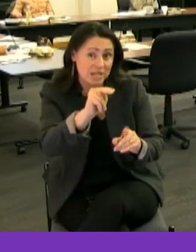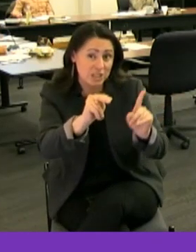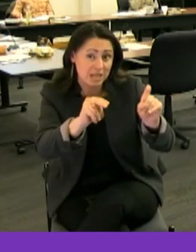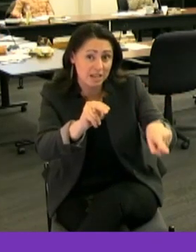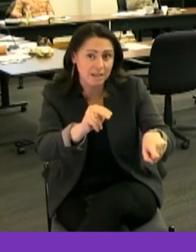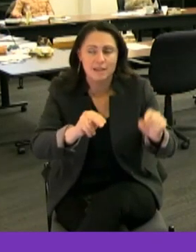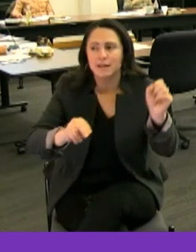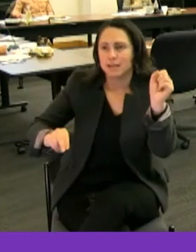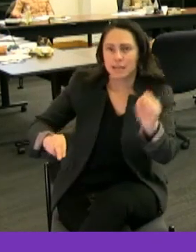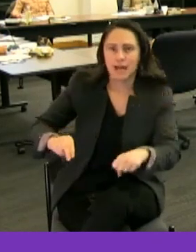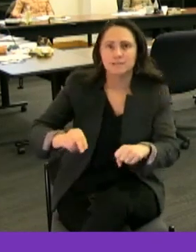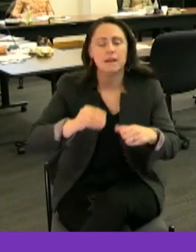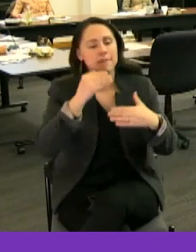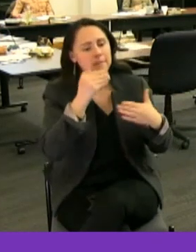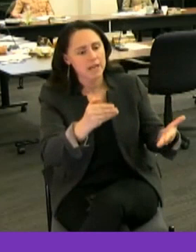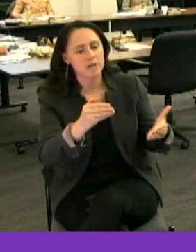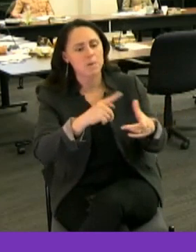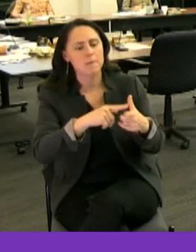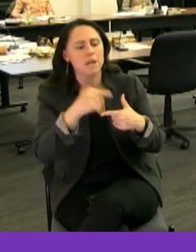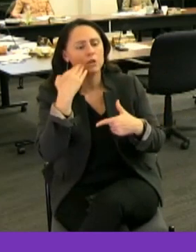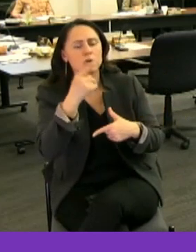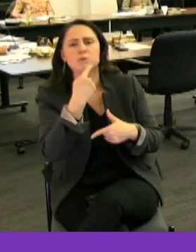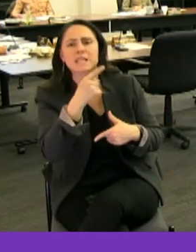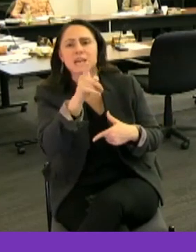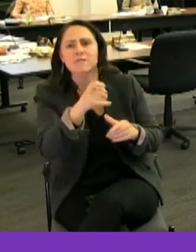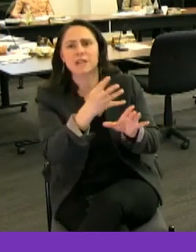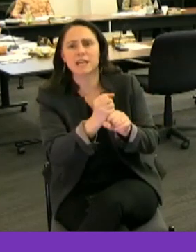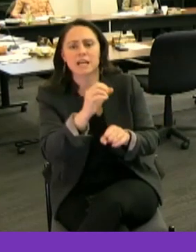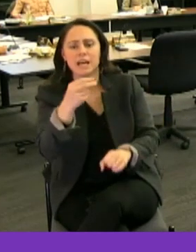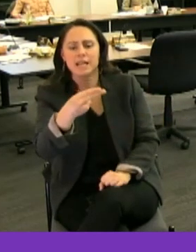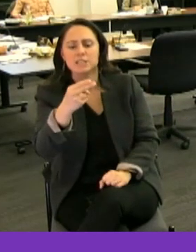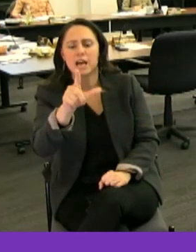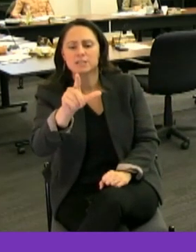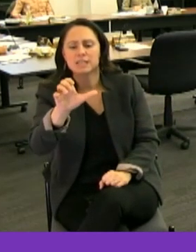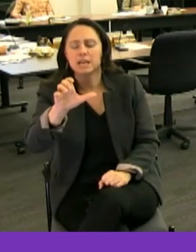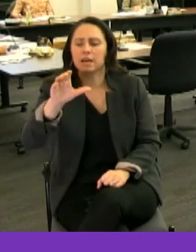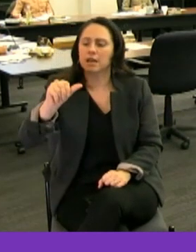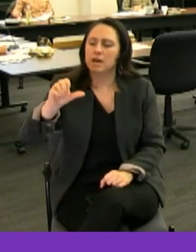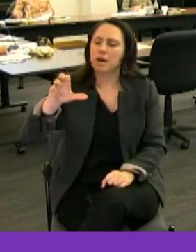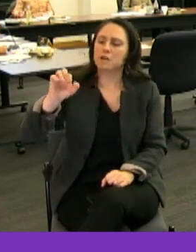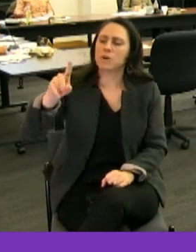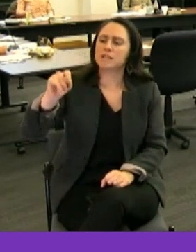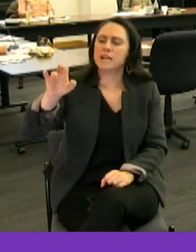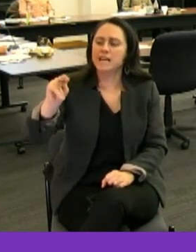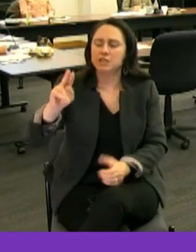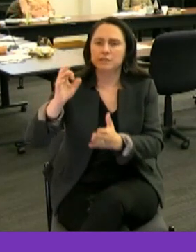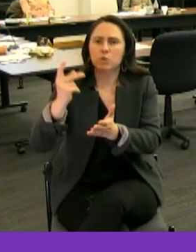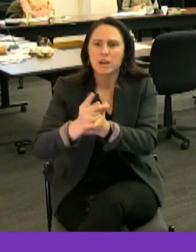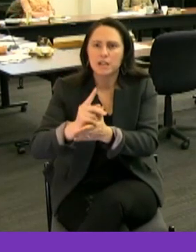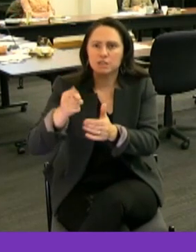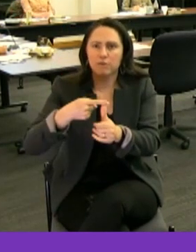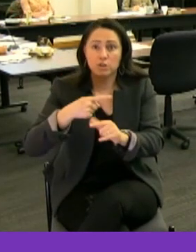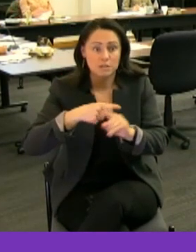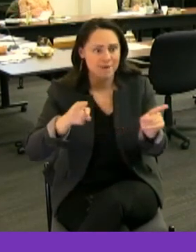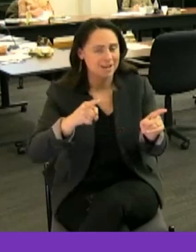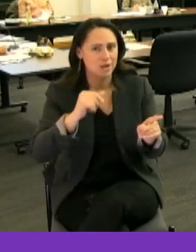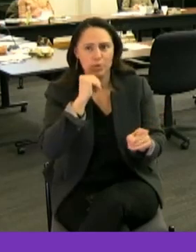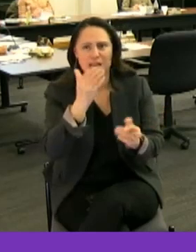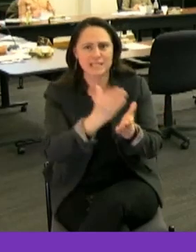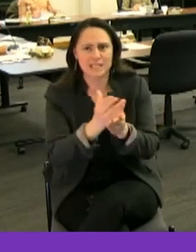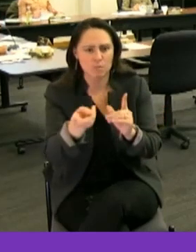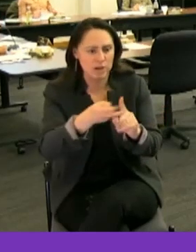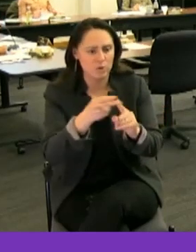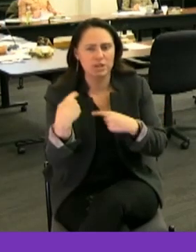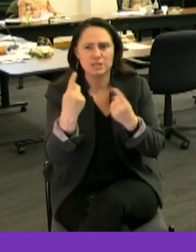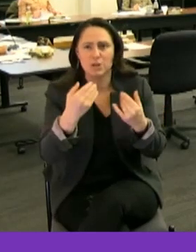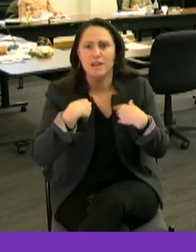Thank you. And then I know you said we have to get HLC accreditation first. But you mentioned we're not going to start recruiting until we